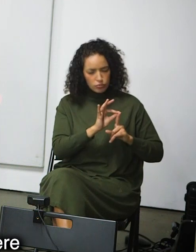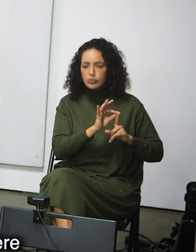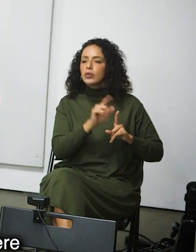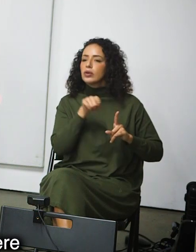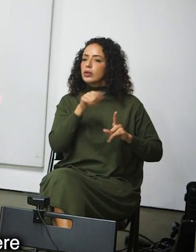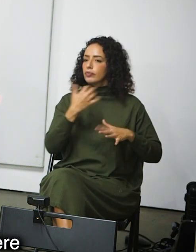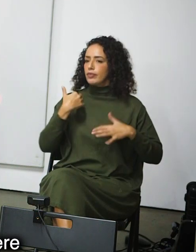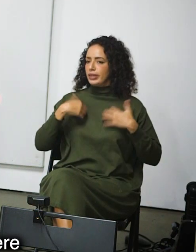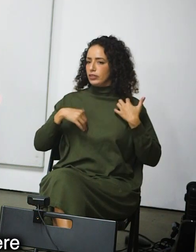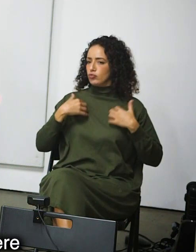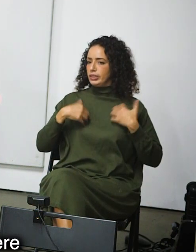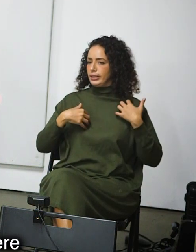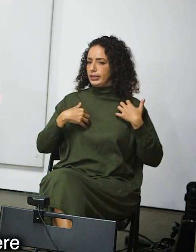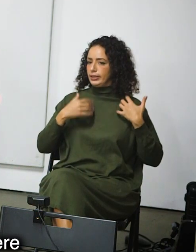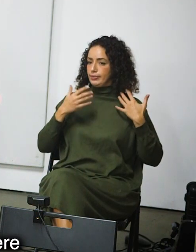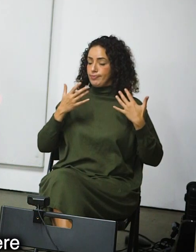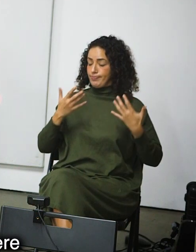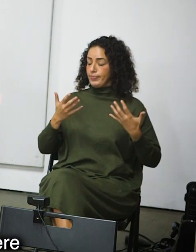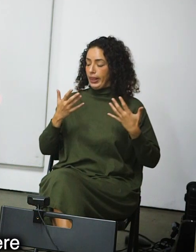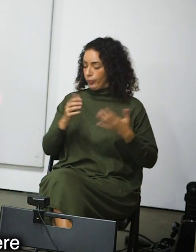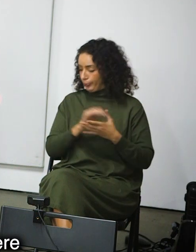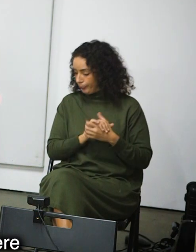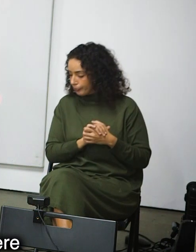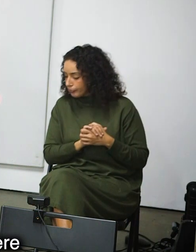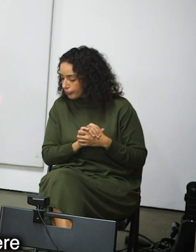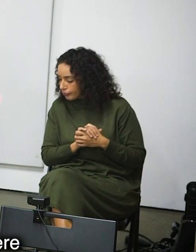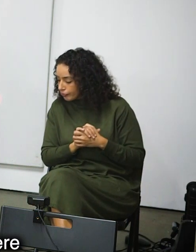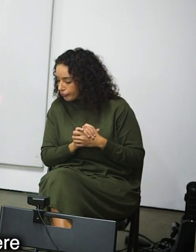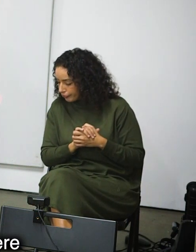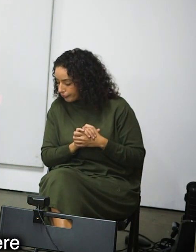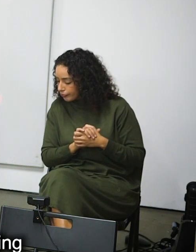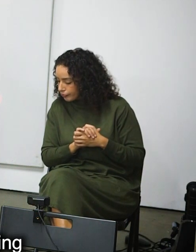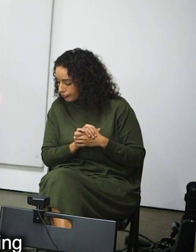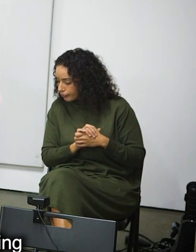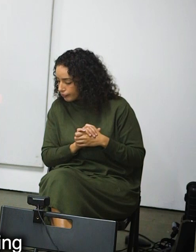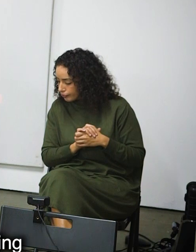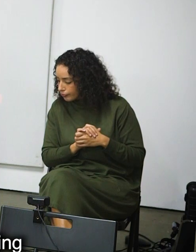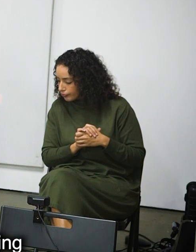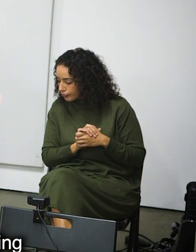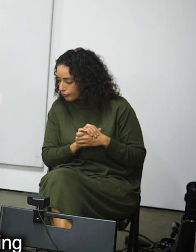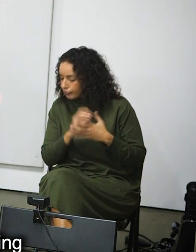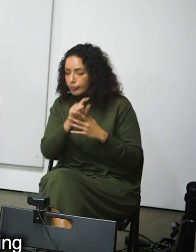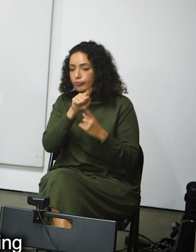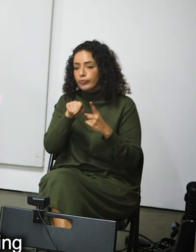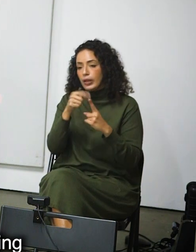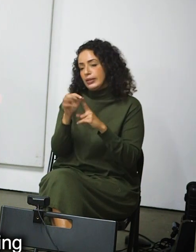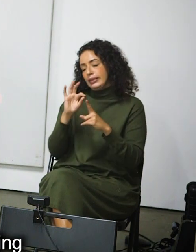they're moving to a model where they are actually putting out less, so they're doing fewer shows,